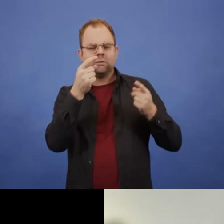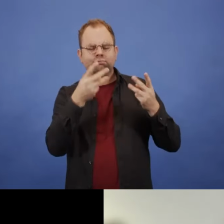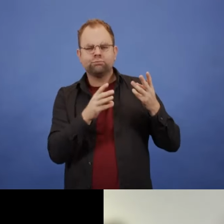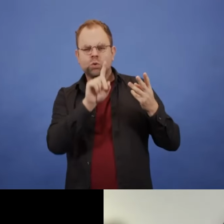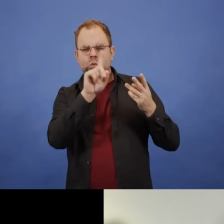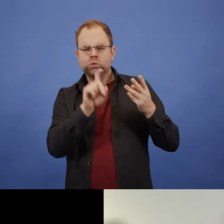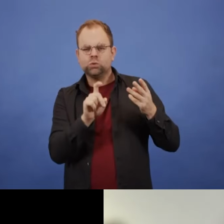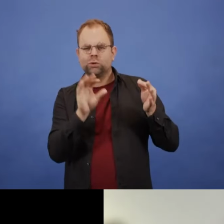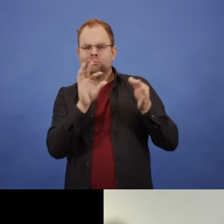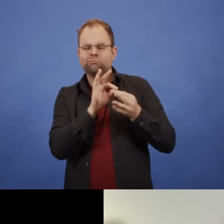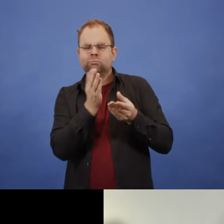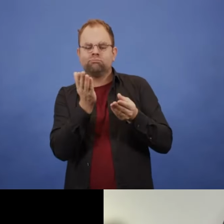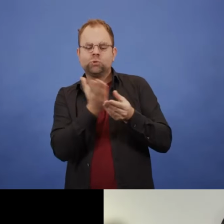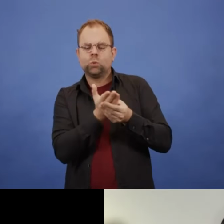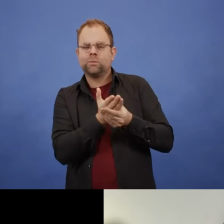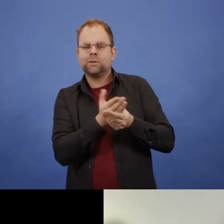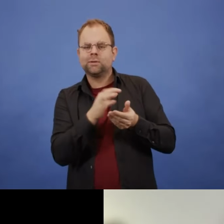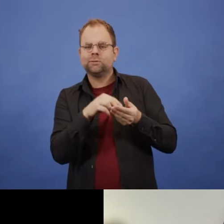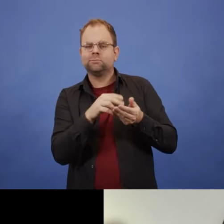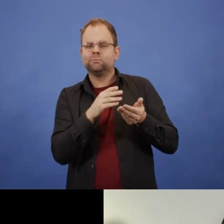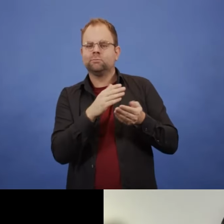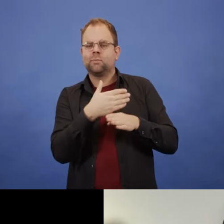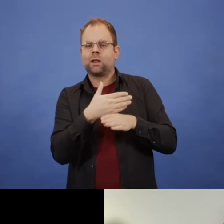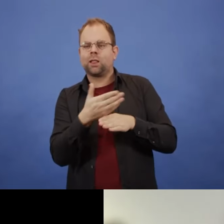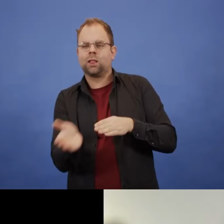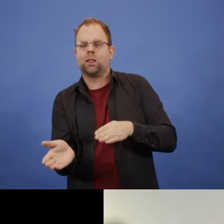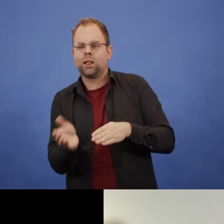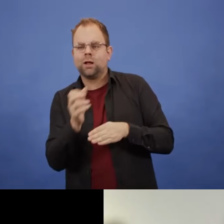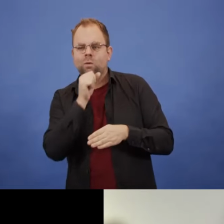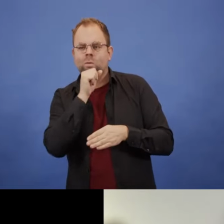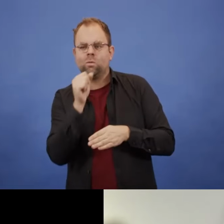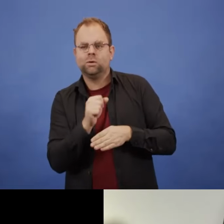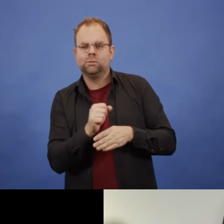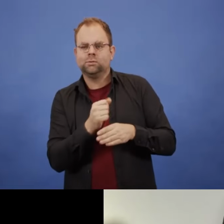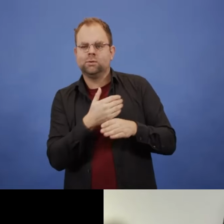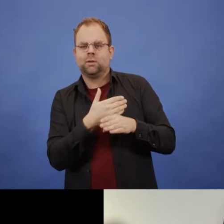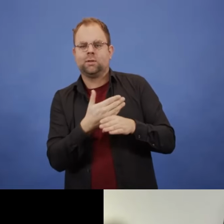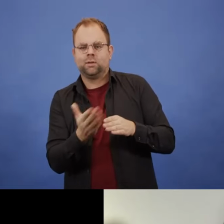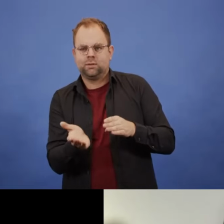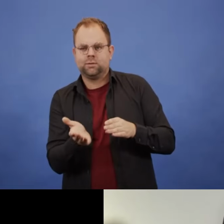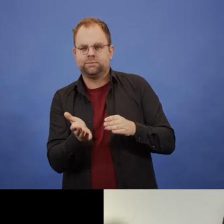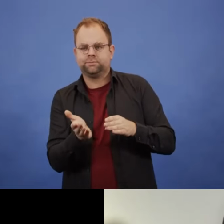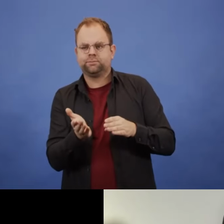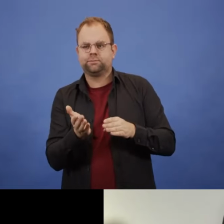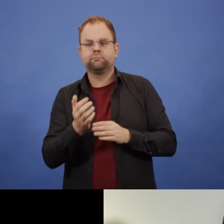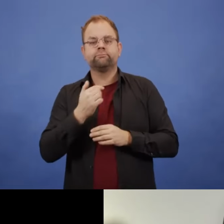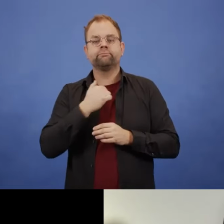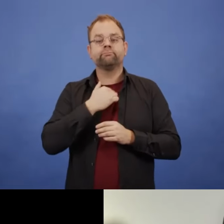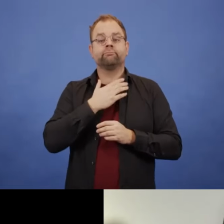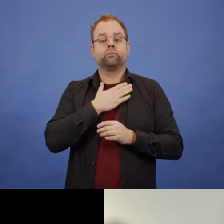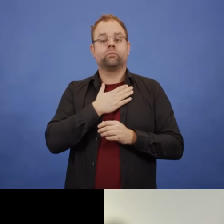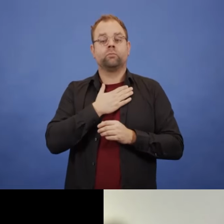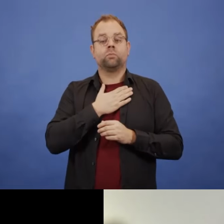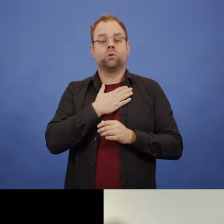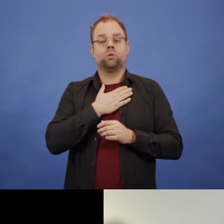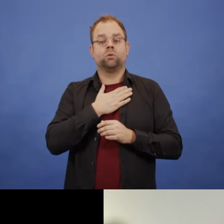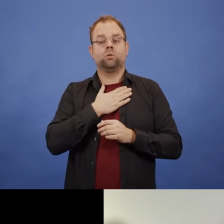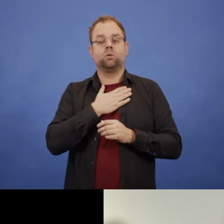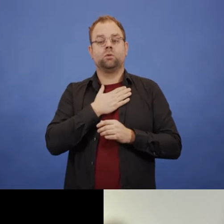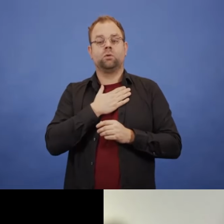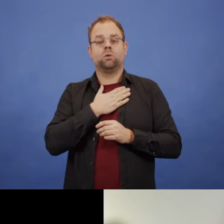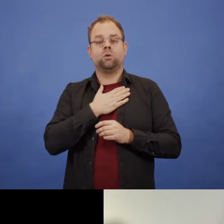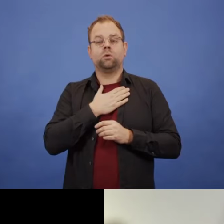more at the global level or understanding about processes, and we are, of course, fully aware of the difficult